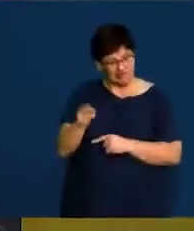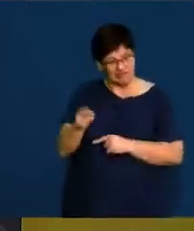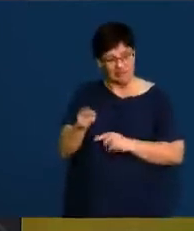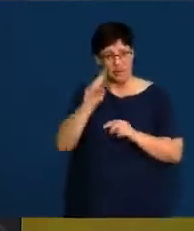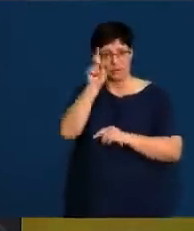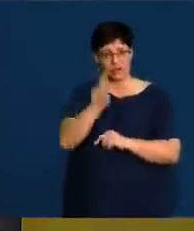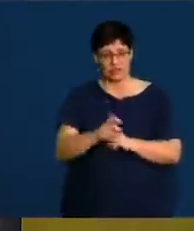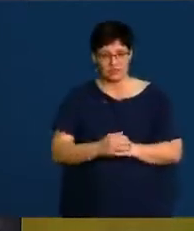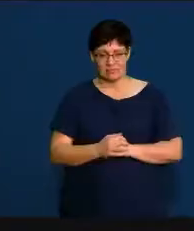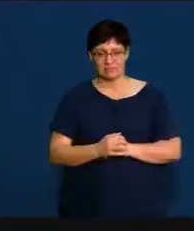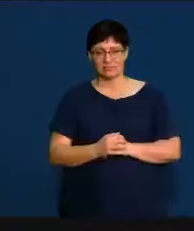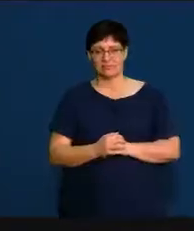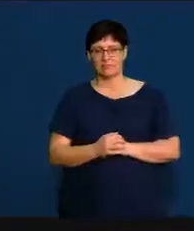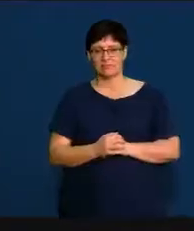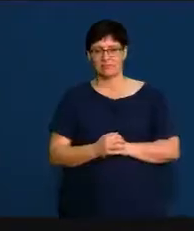particular question.